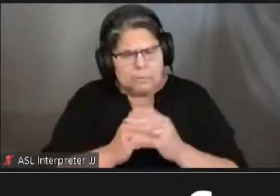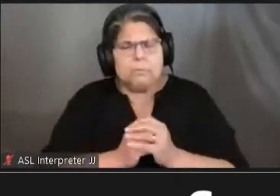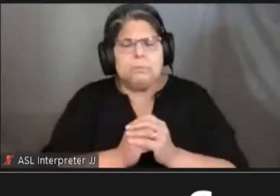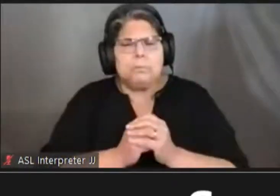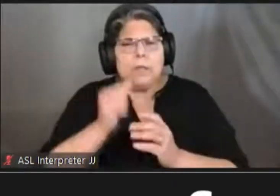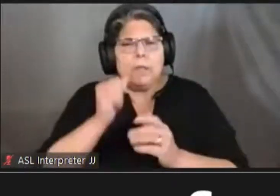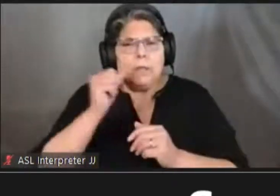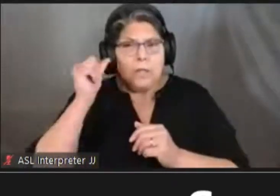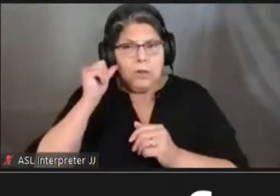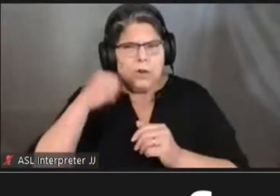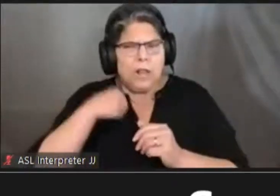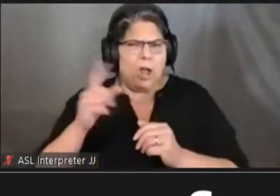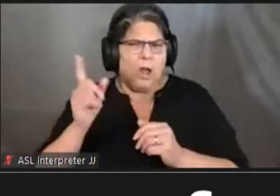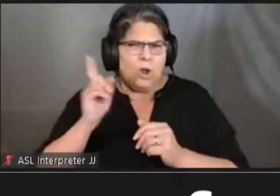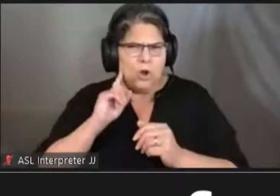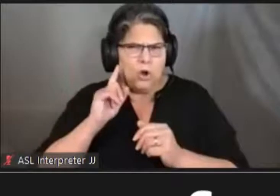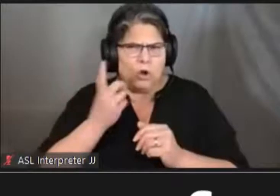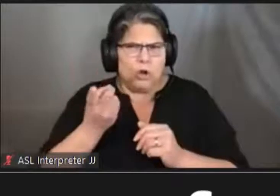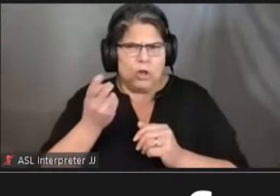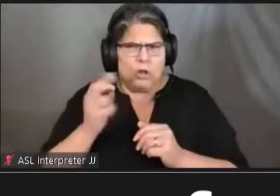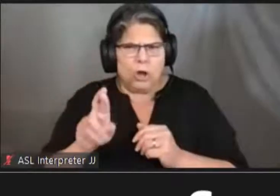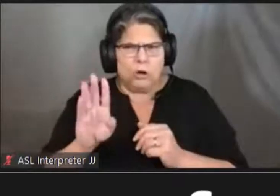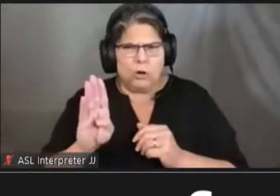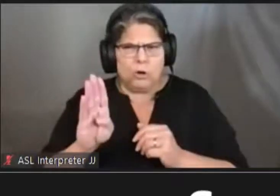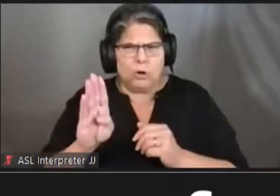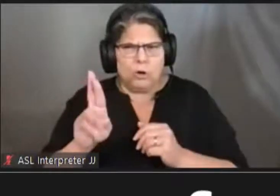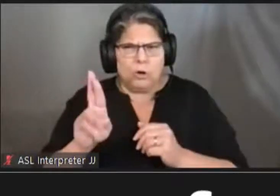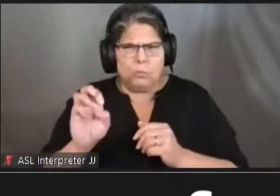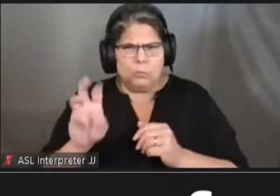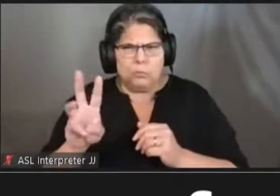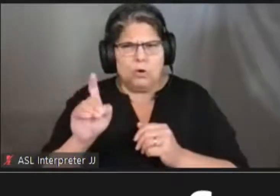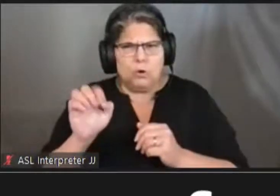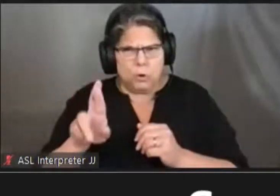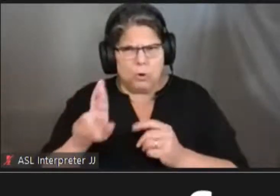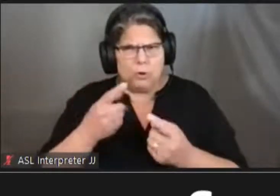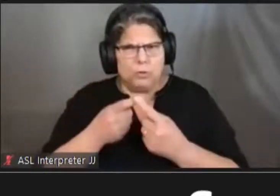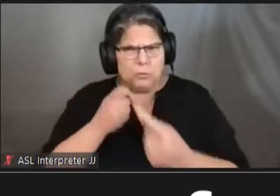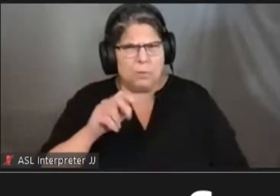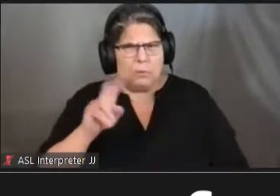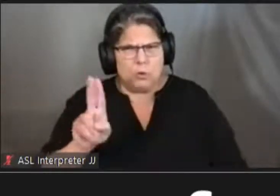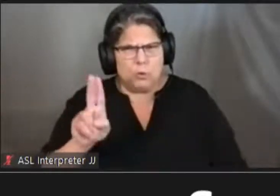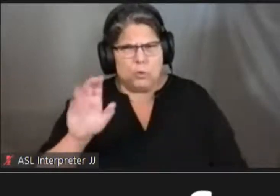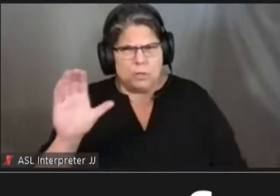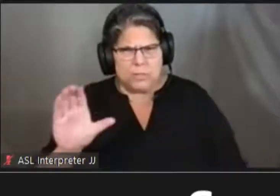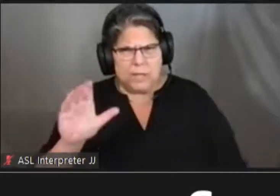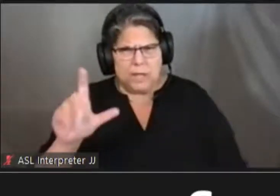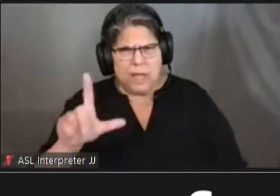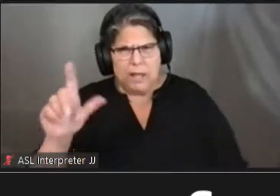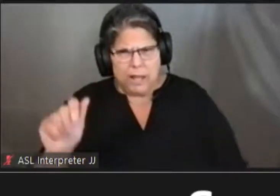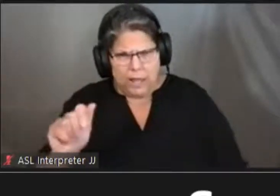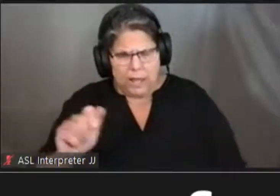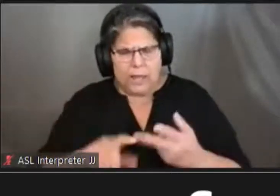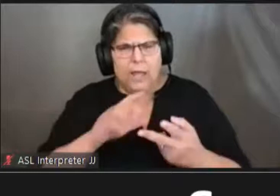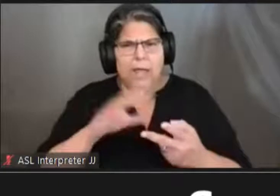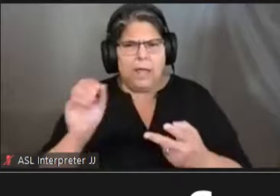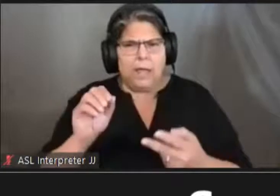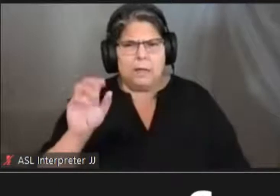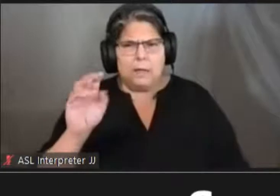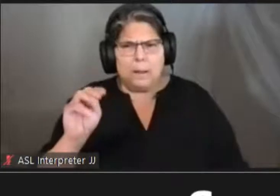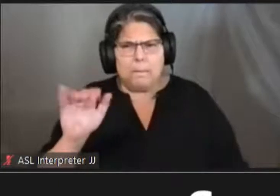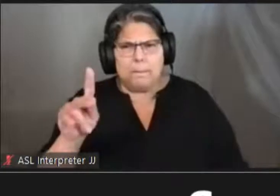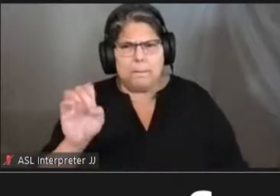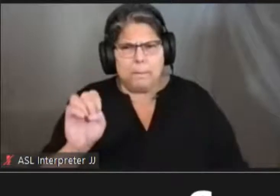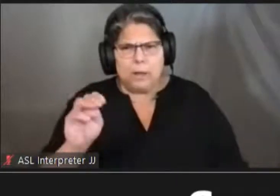Yesterday, I heard Dr. Brewer from UCLA at Mike McGuire's town hall